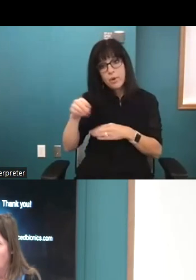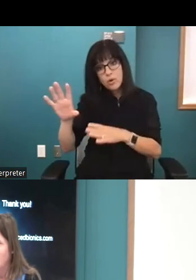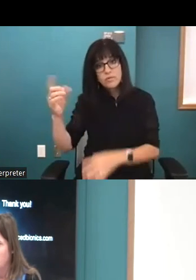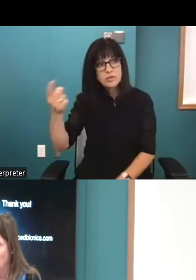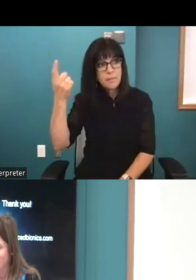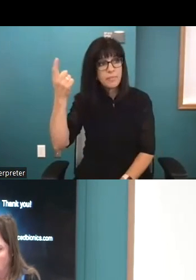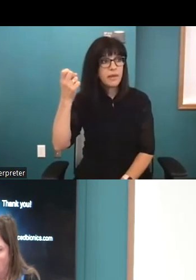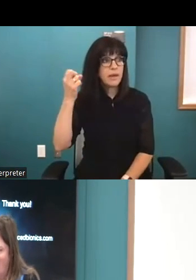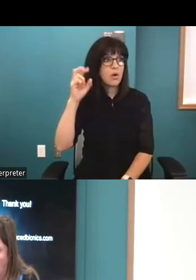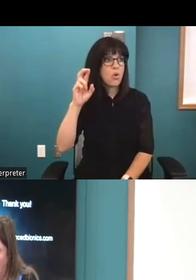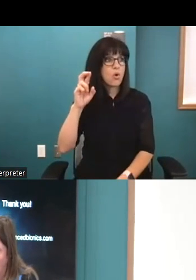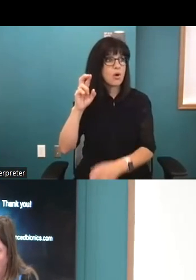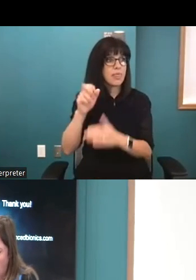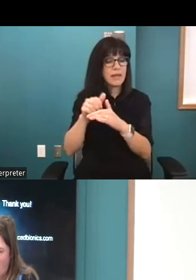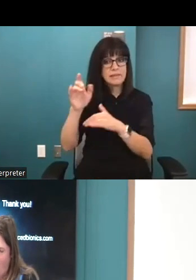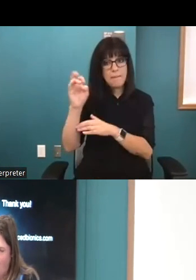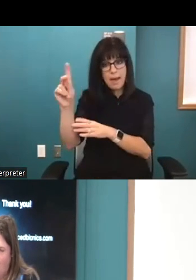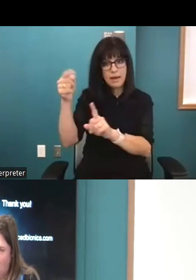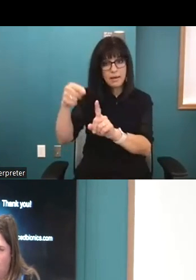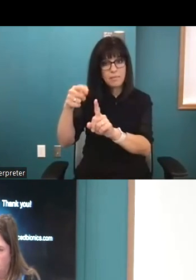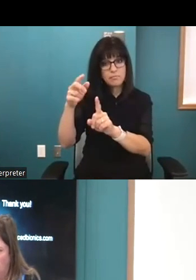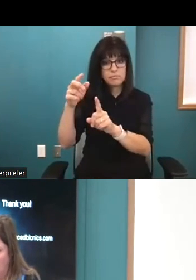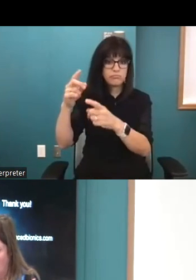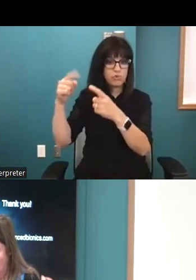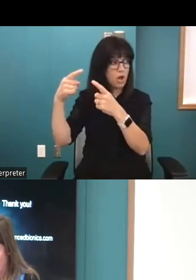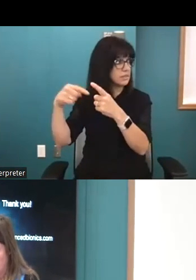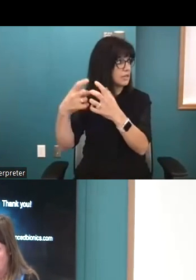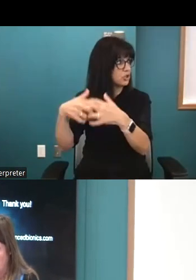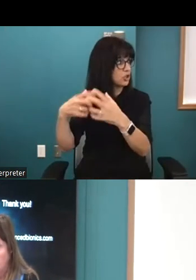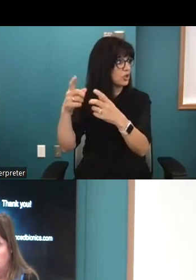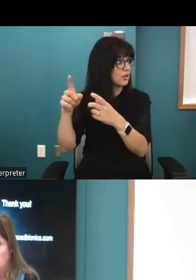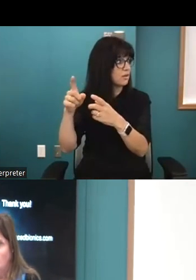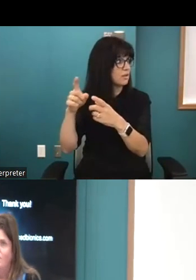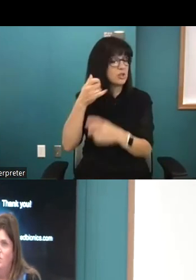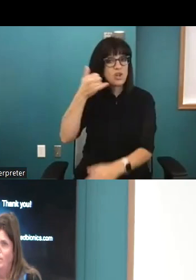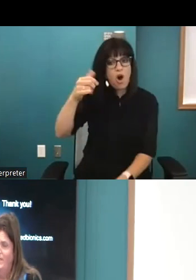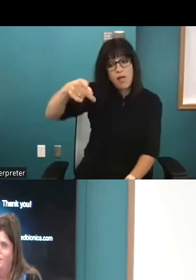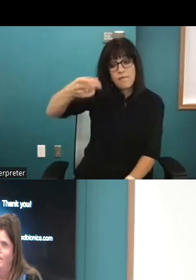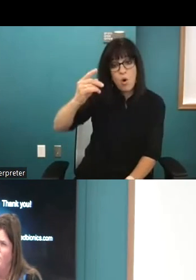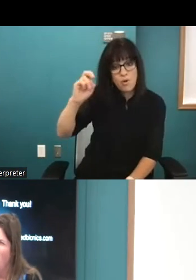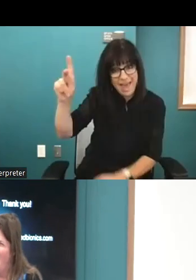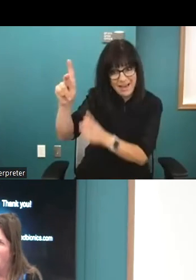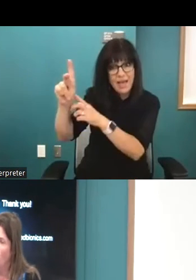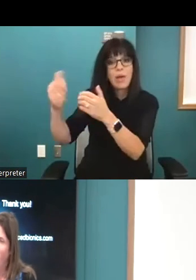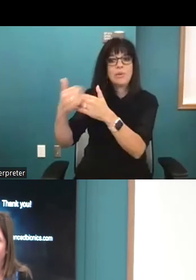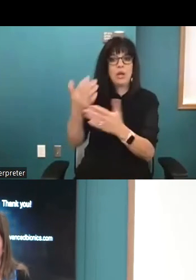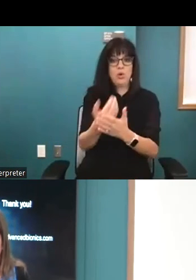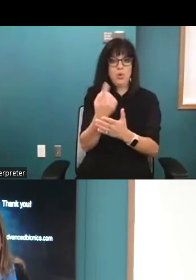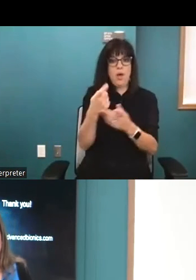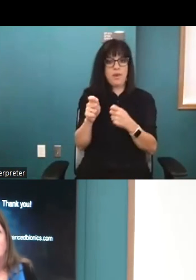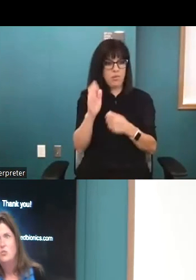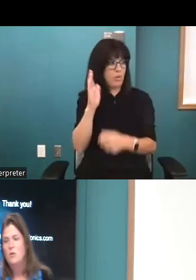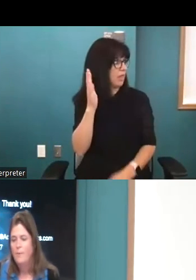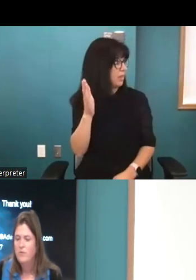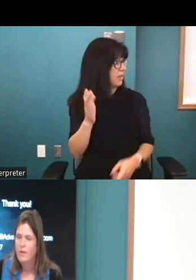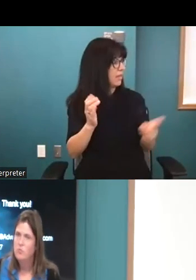or a processor was sent back, just call Phonak and they'll send you the new one, the replacement. I know we've had